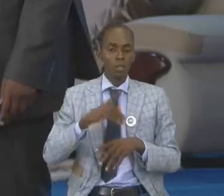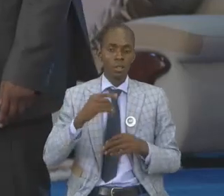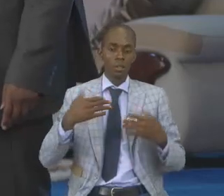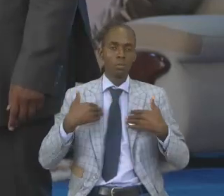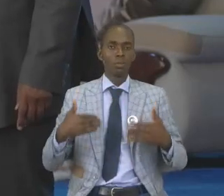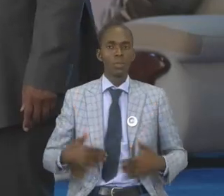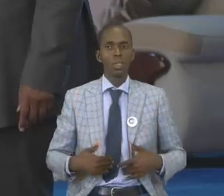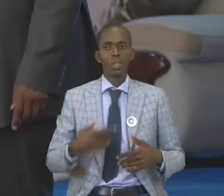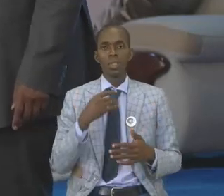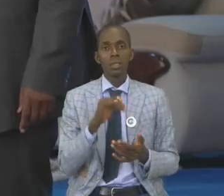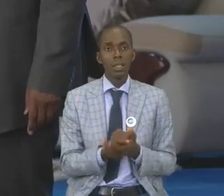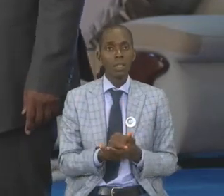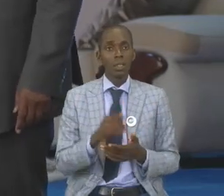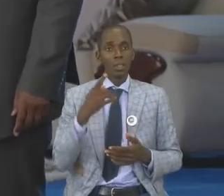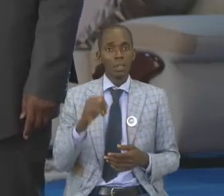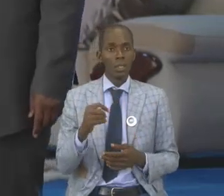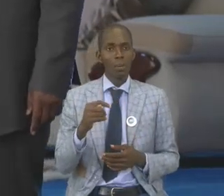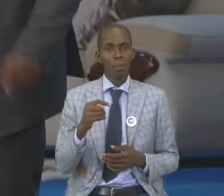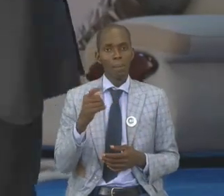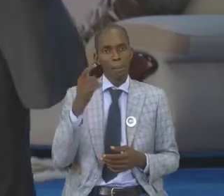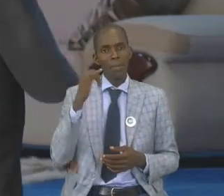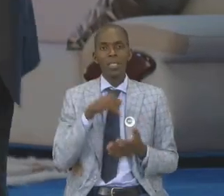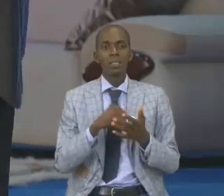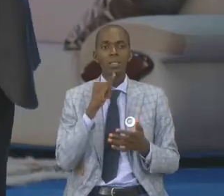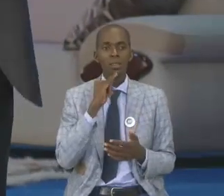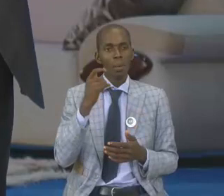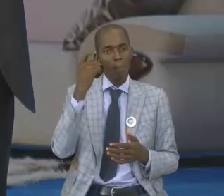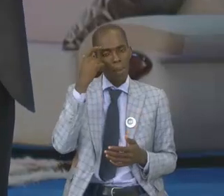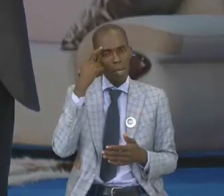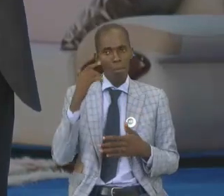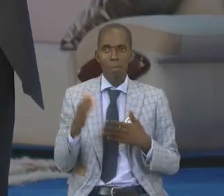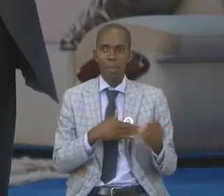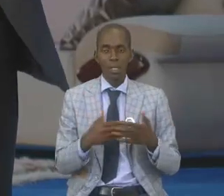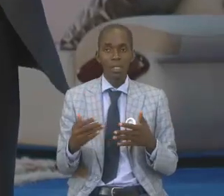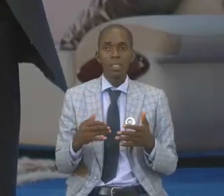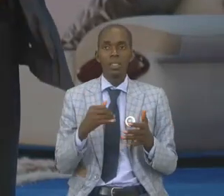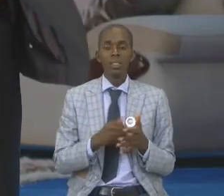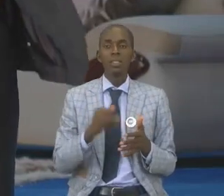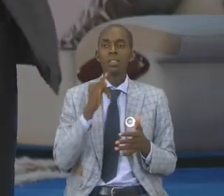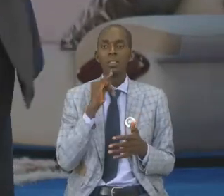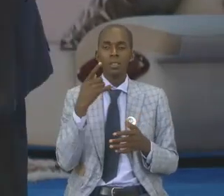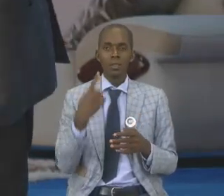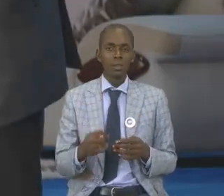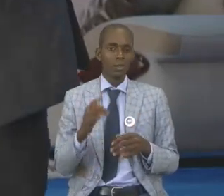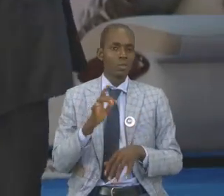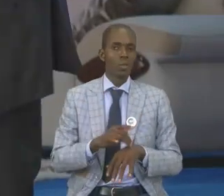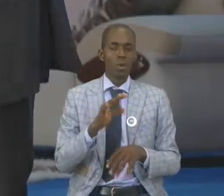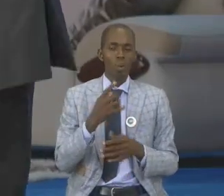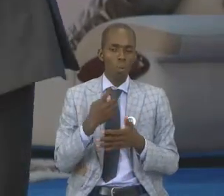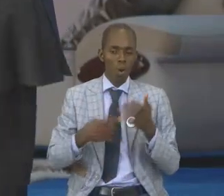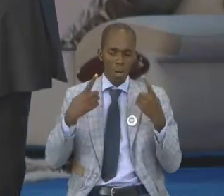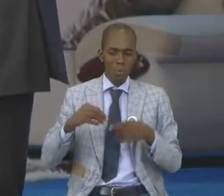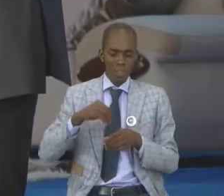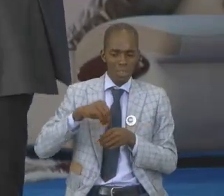say it's mind over matter. They say it's the effect of what happens on the inside, on your